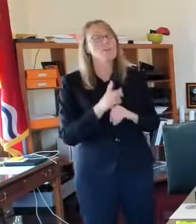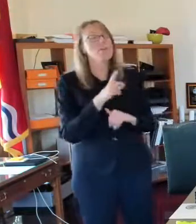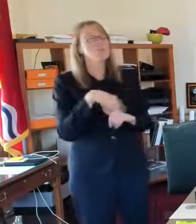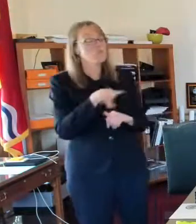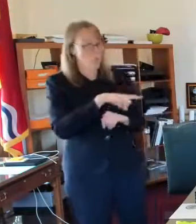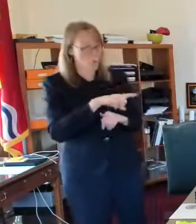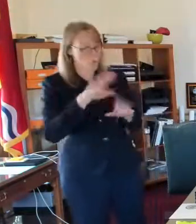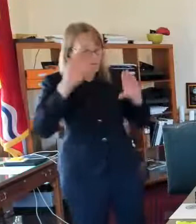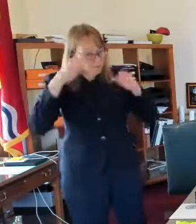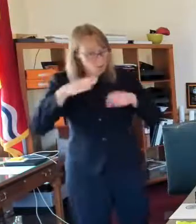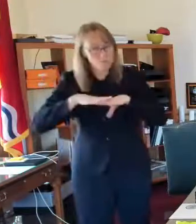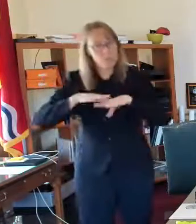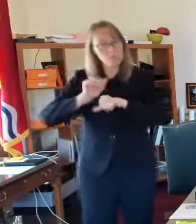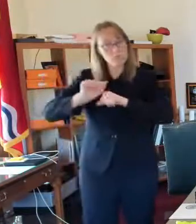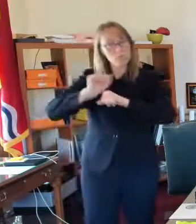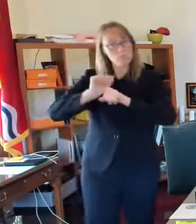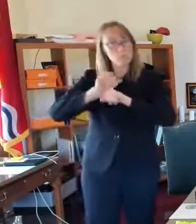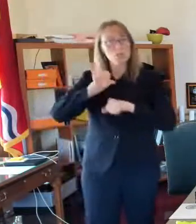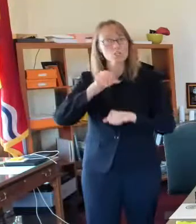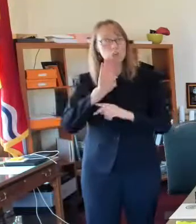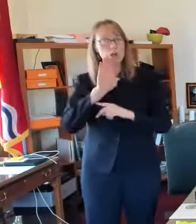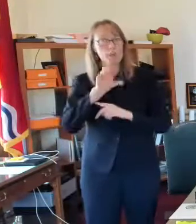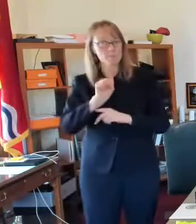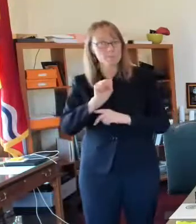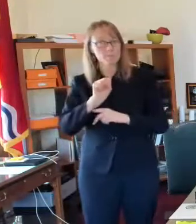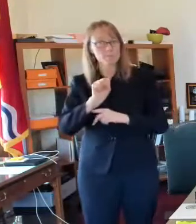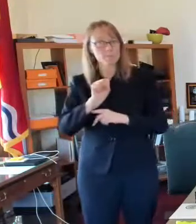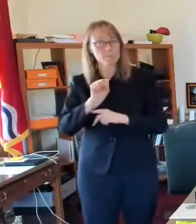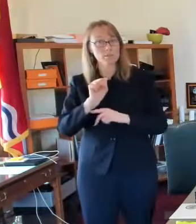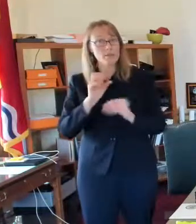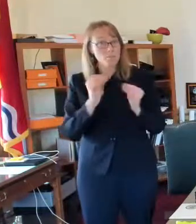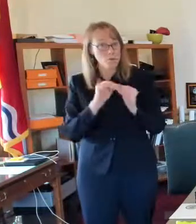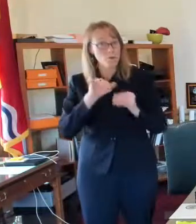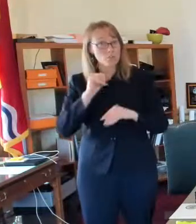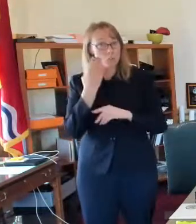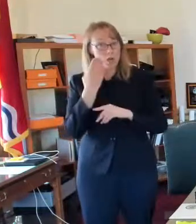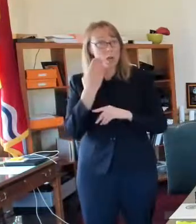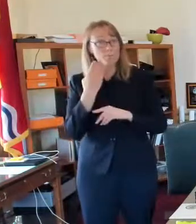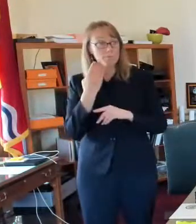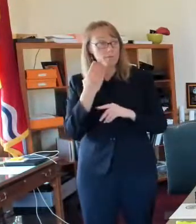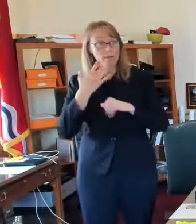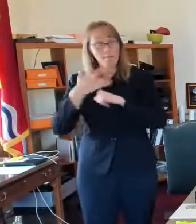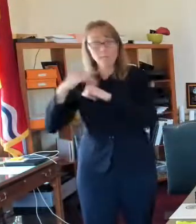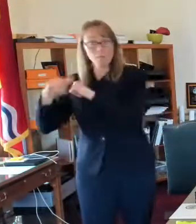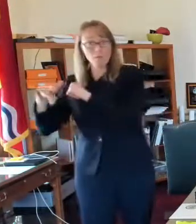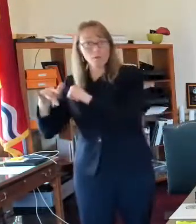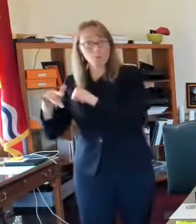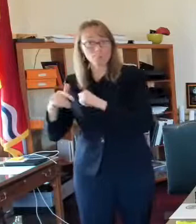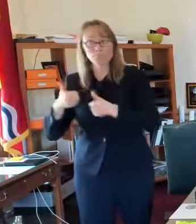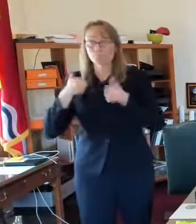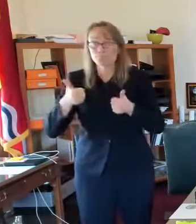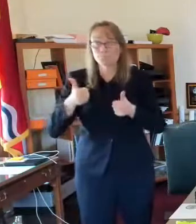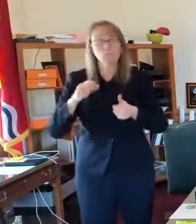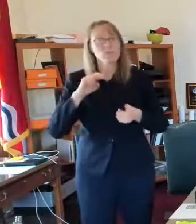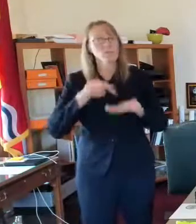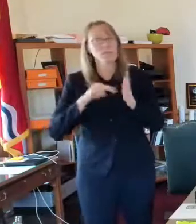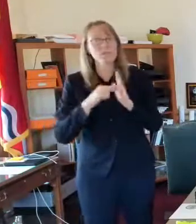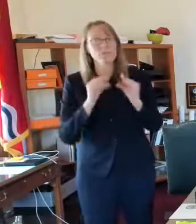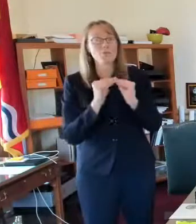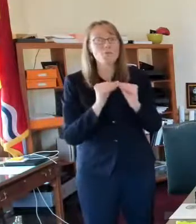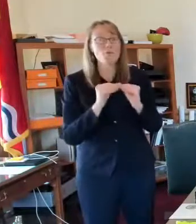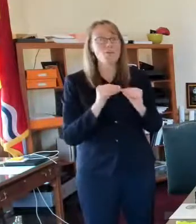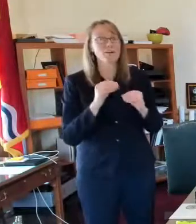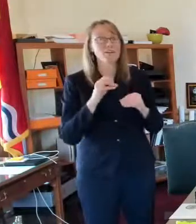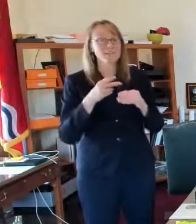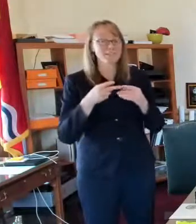development. When there's more growth in jobs, that means there are more people renting spaces. That means there are more people who can pay their